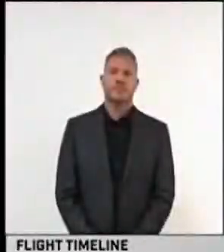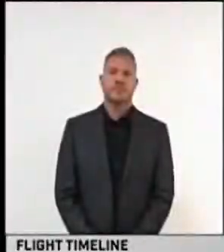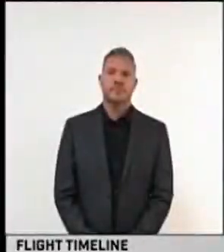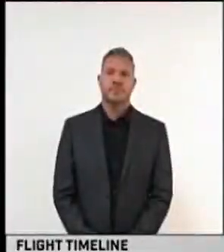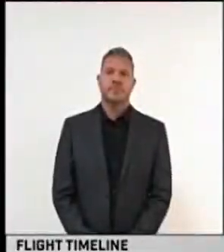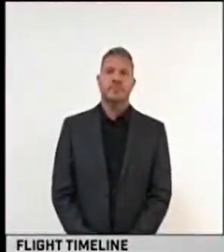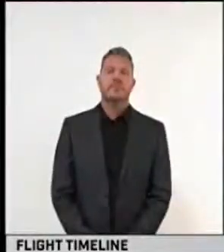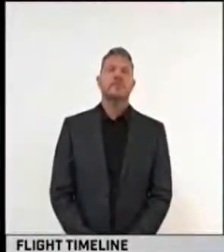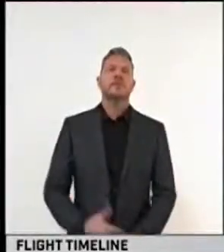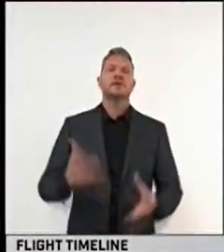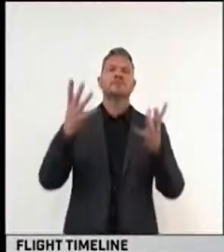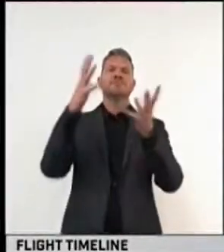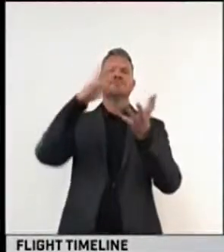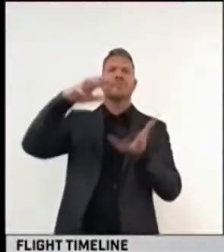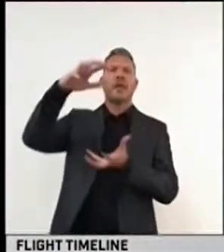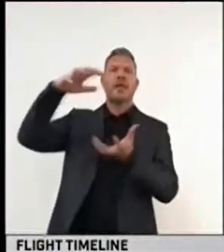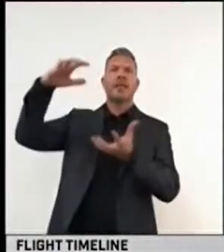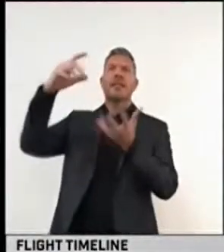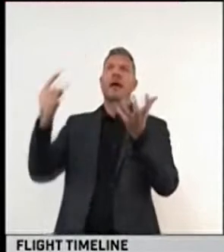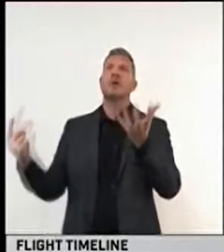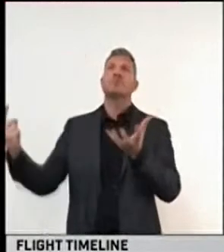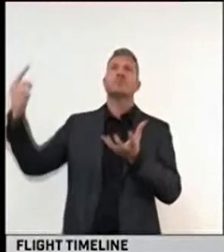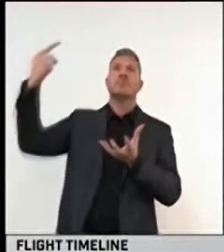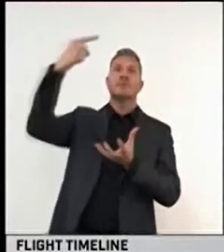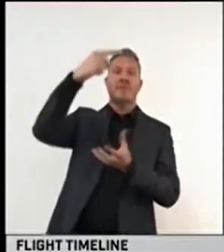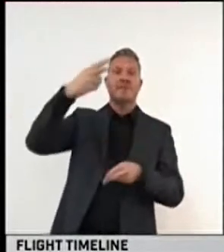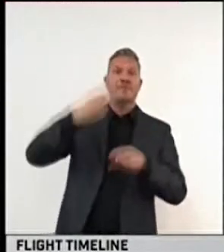Above the Clouds is our name for the